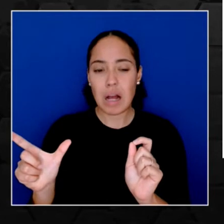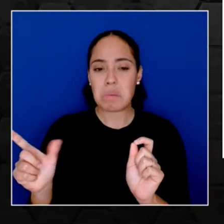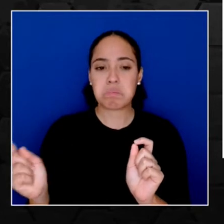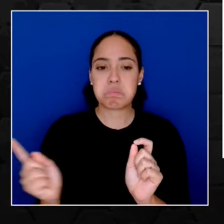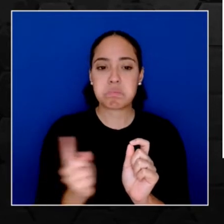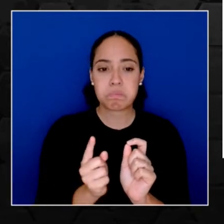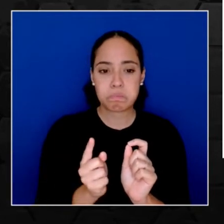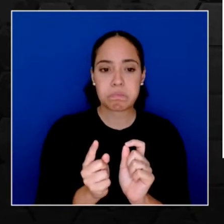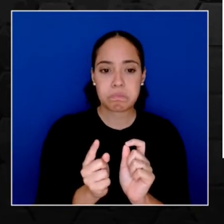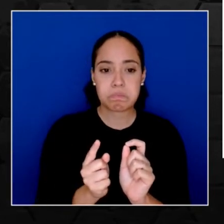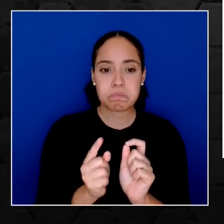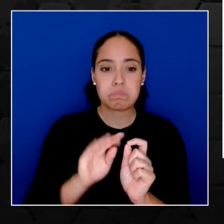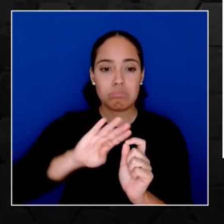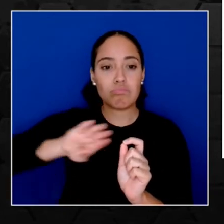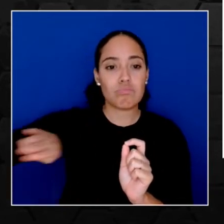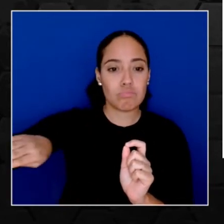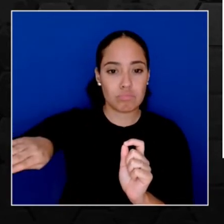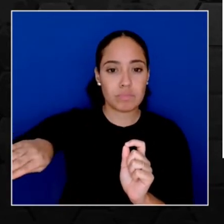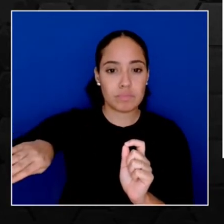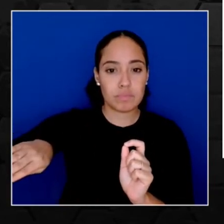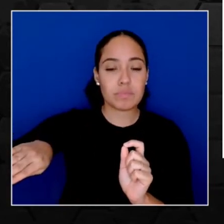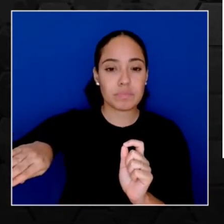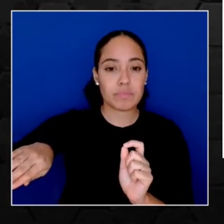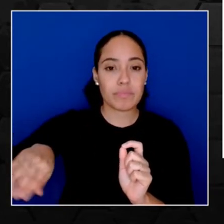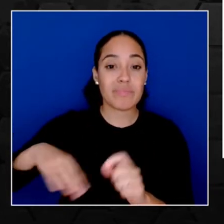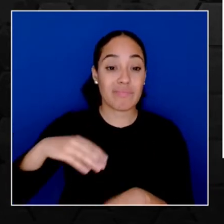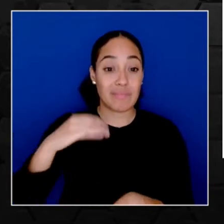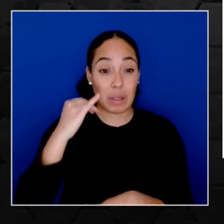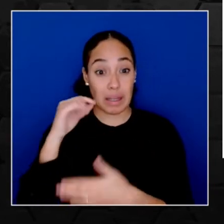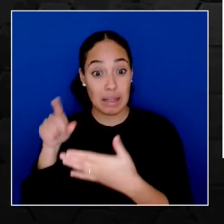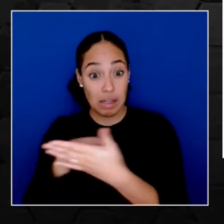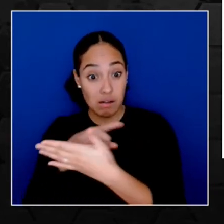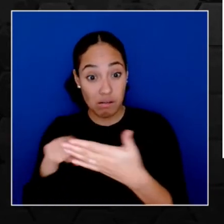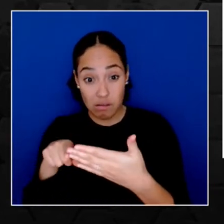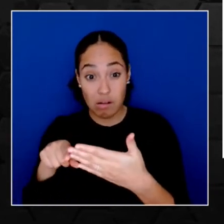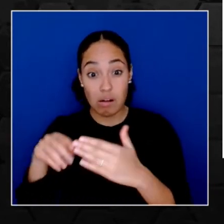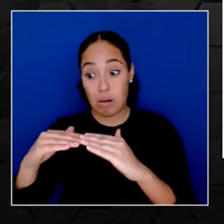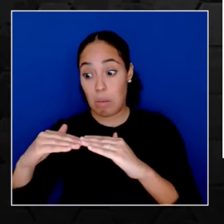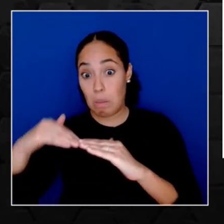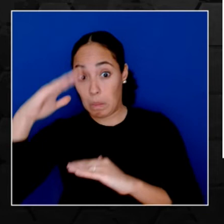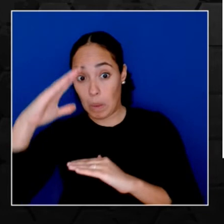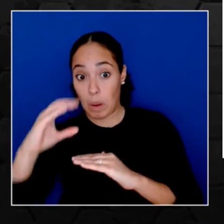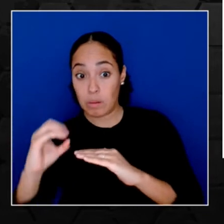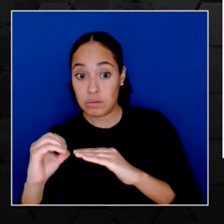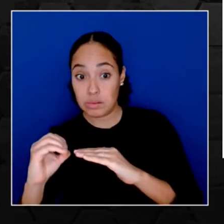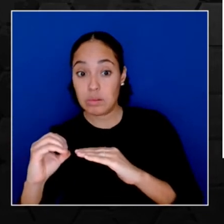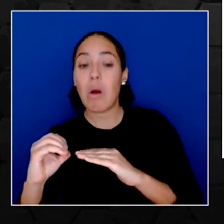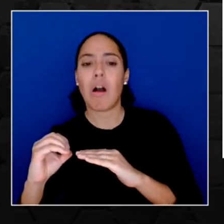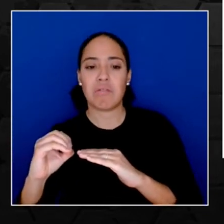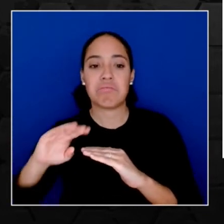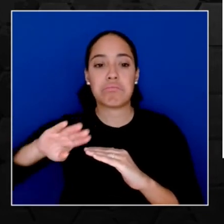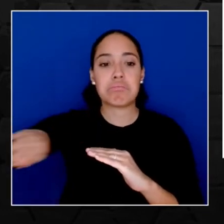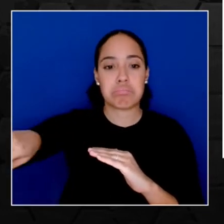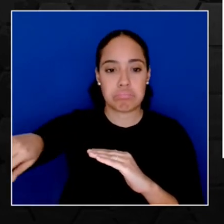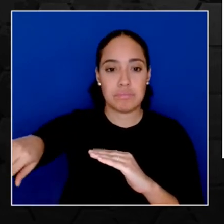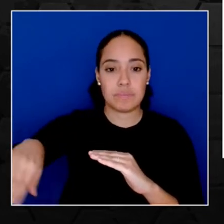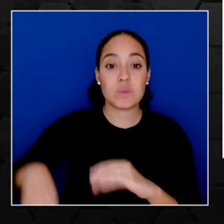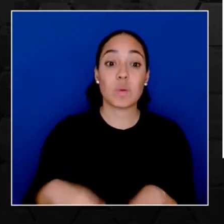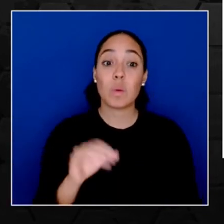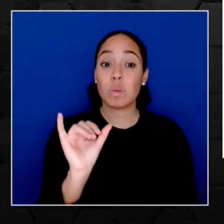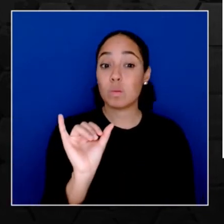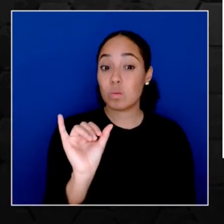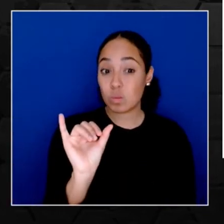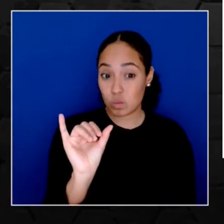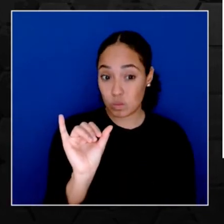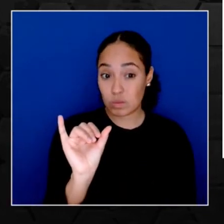if x.value.length is greater than 0, I'm just taking a condition over there. So if the ys, that is, I'm just converting the whole thing into tensor and